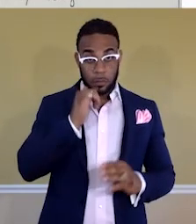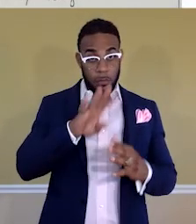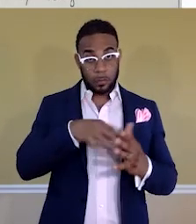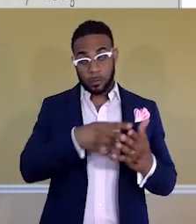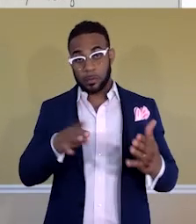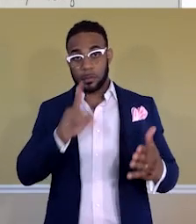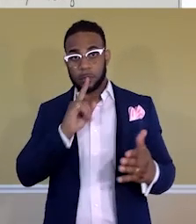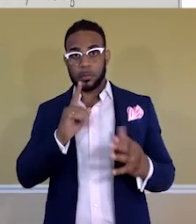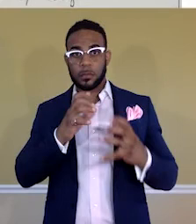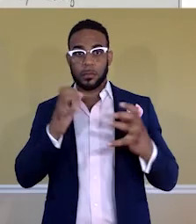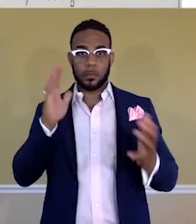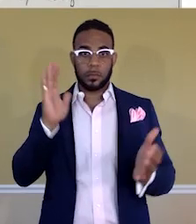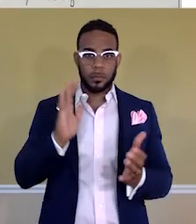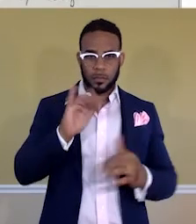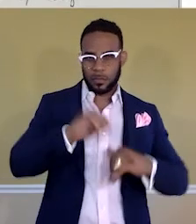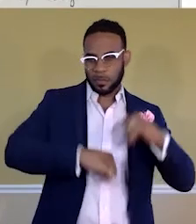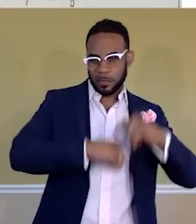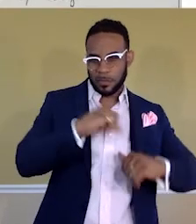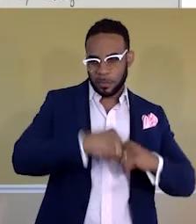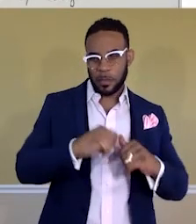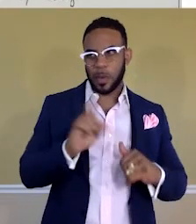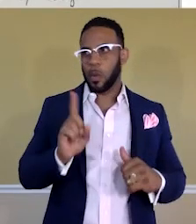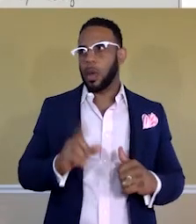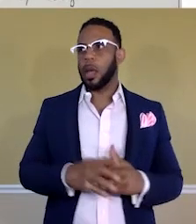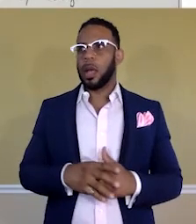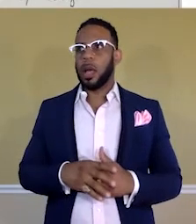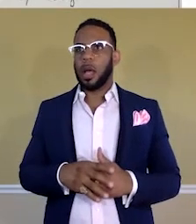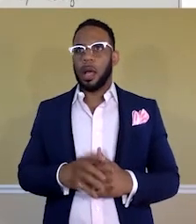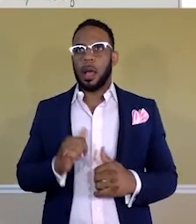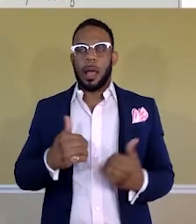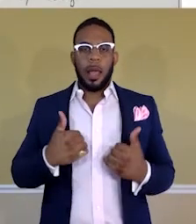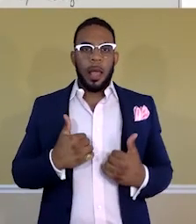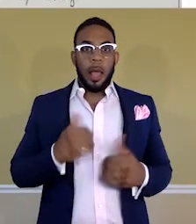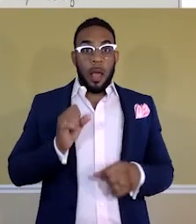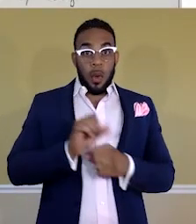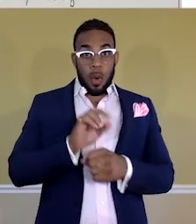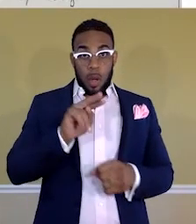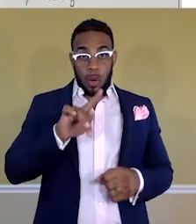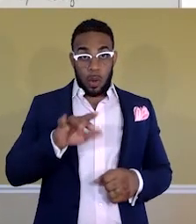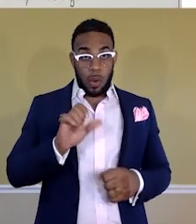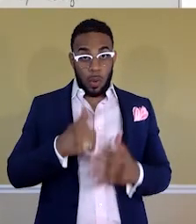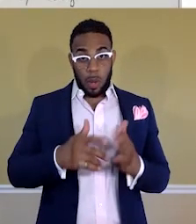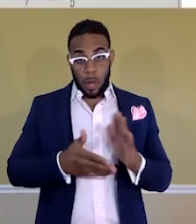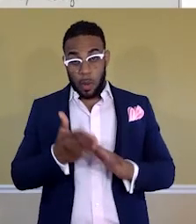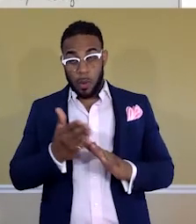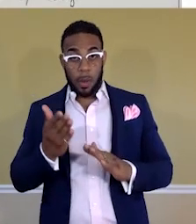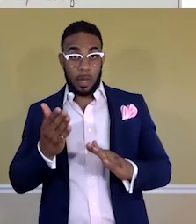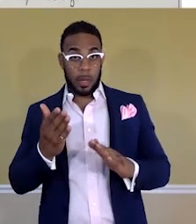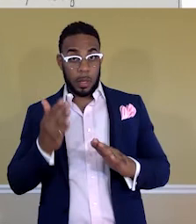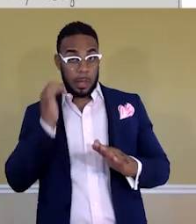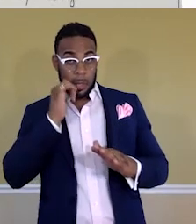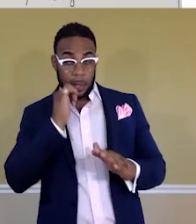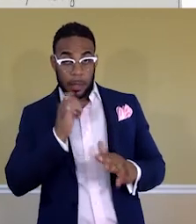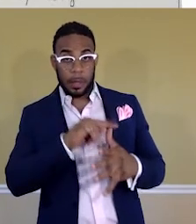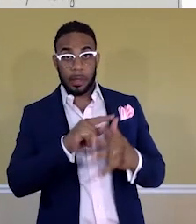spreads are a lot less structure, where I have work notes of whatever I'm encountering day to day.